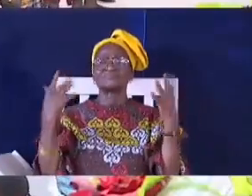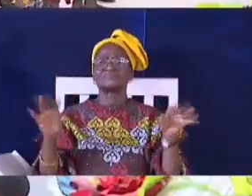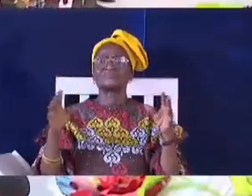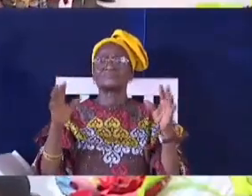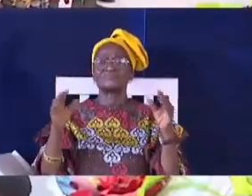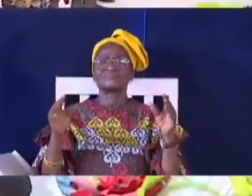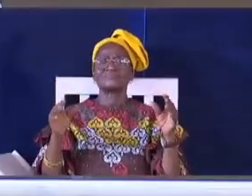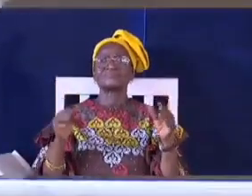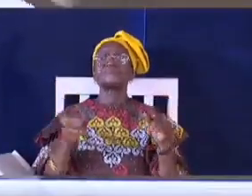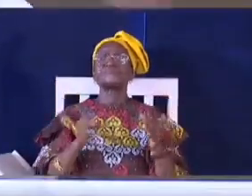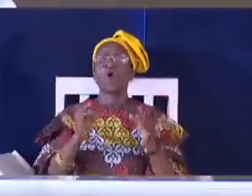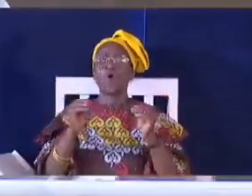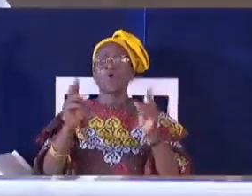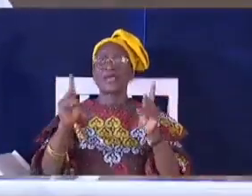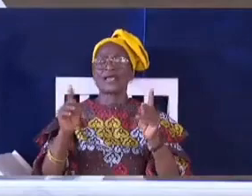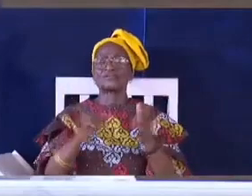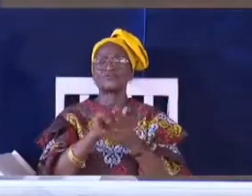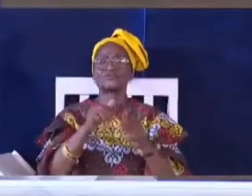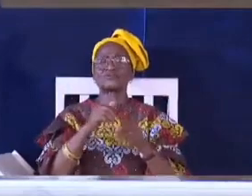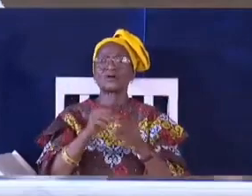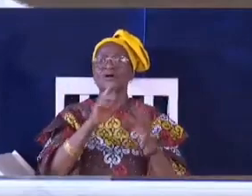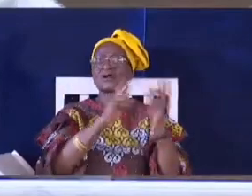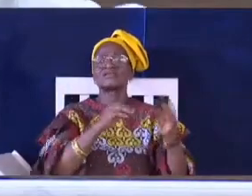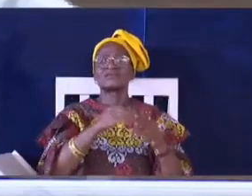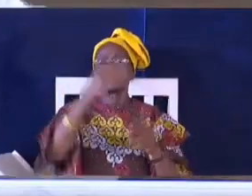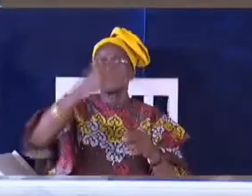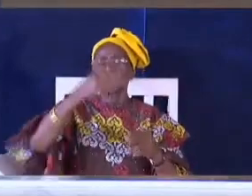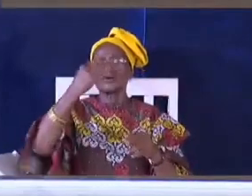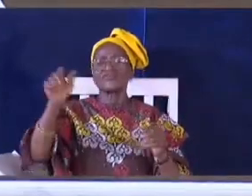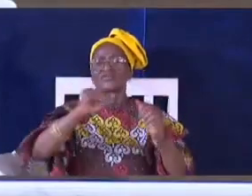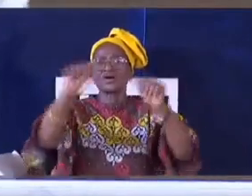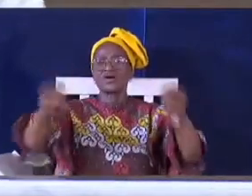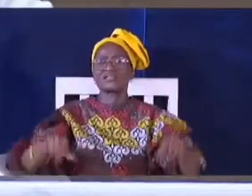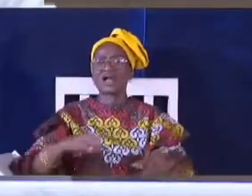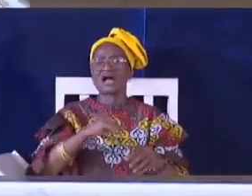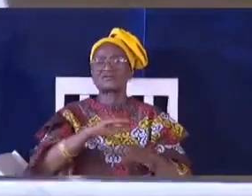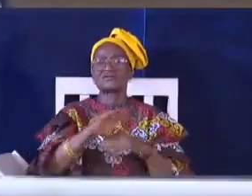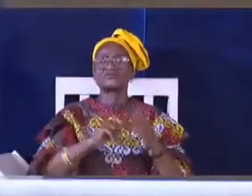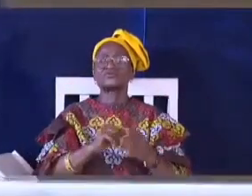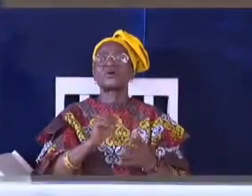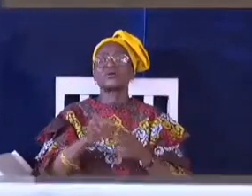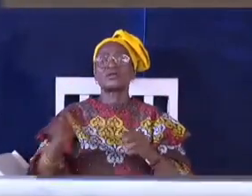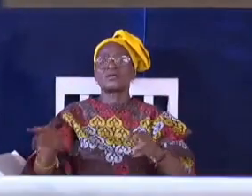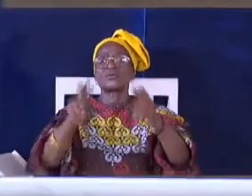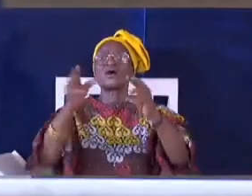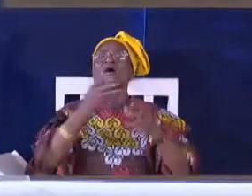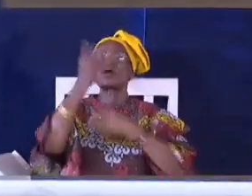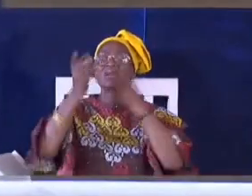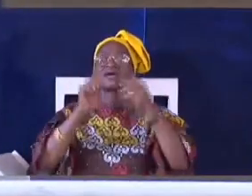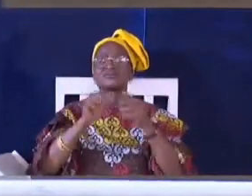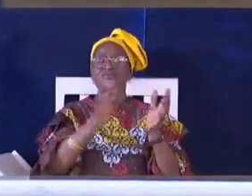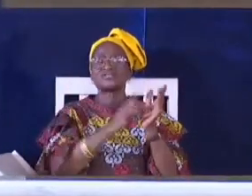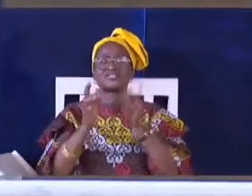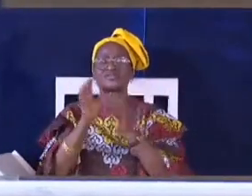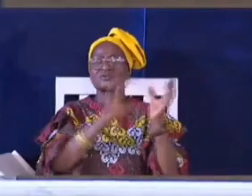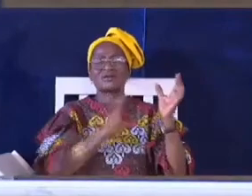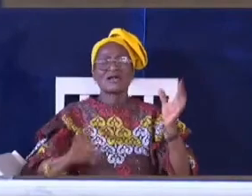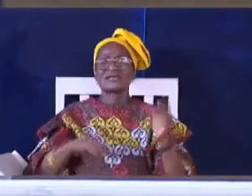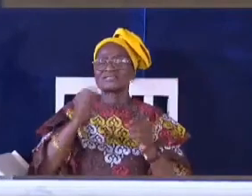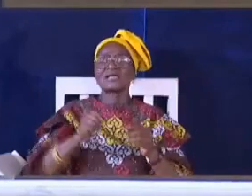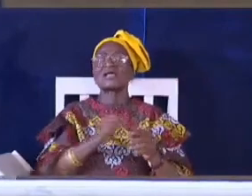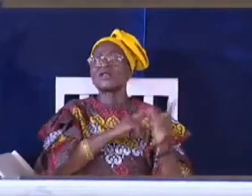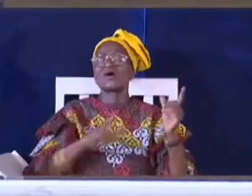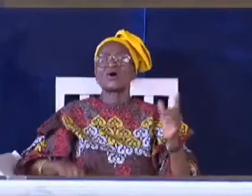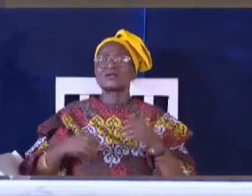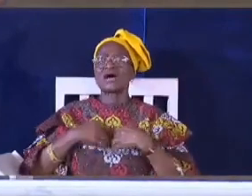All right, those of you already in front of the altar and those of you on the way, cry to Jesus Christ and say, Lord, have mercy on